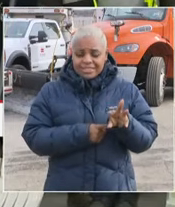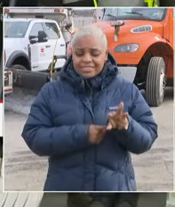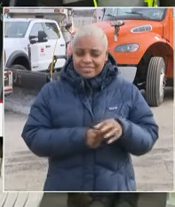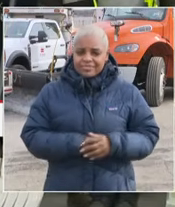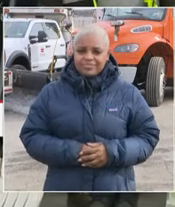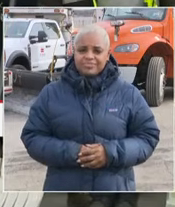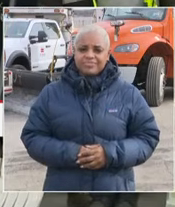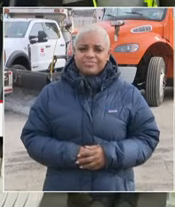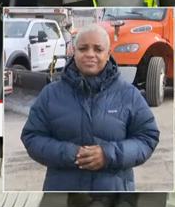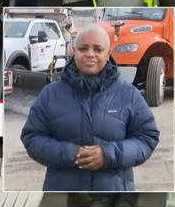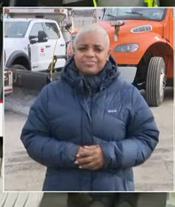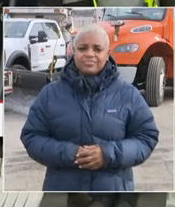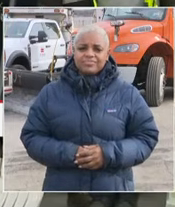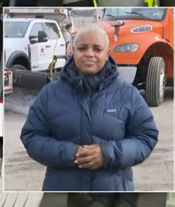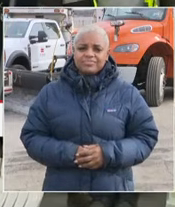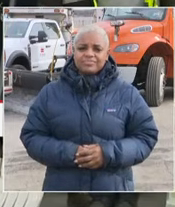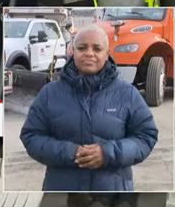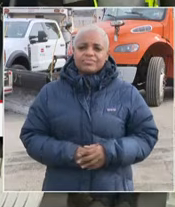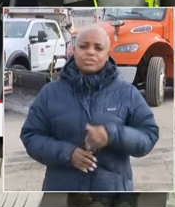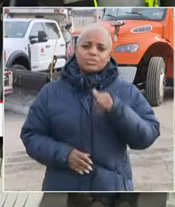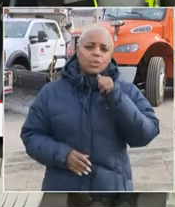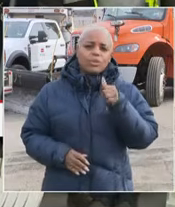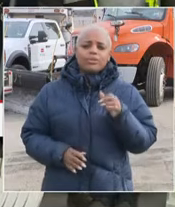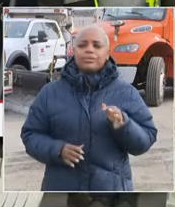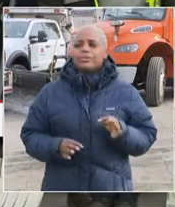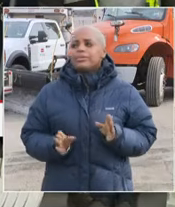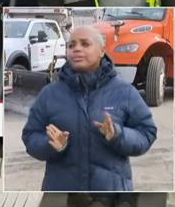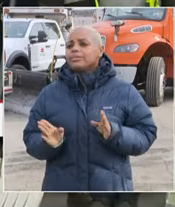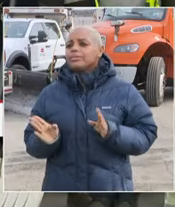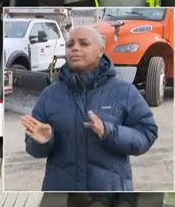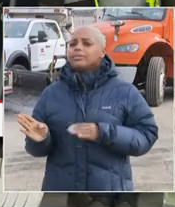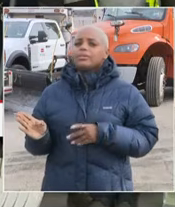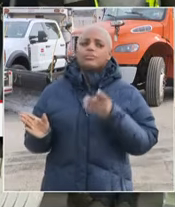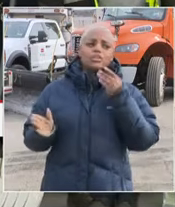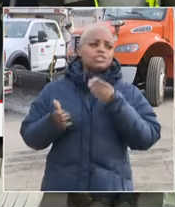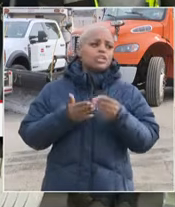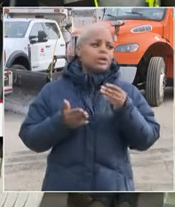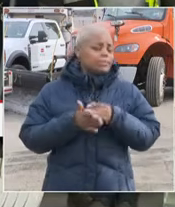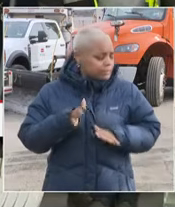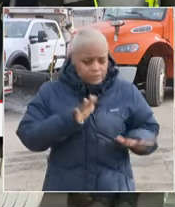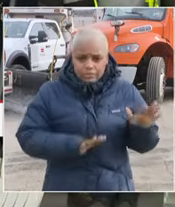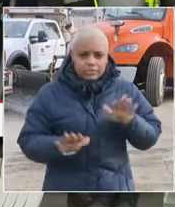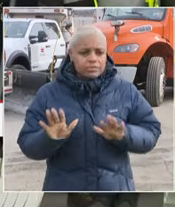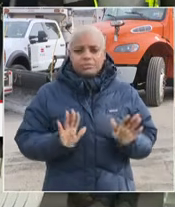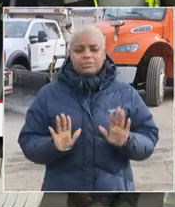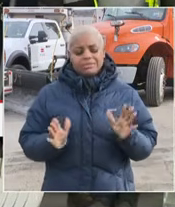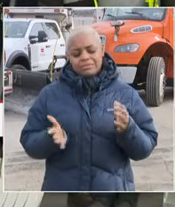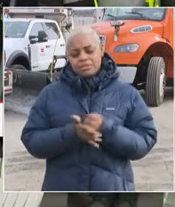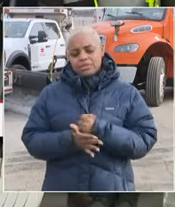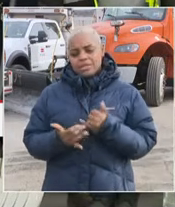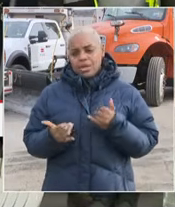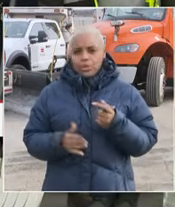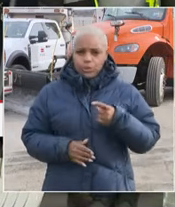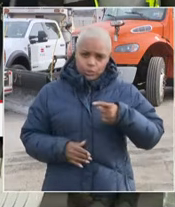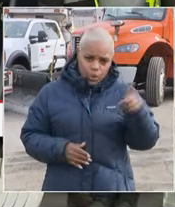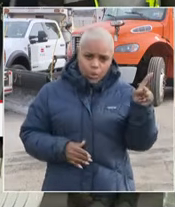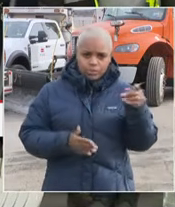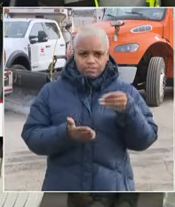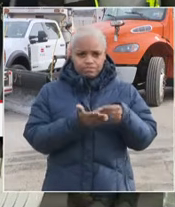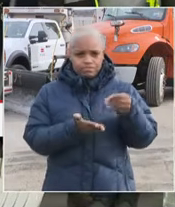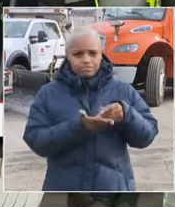get stocked up for groceries, and have a plan for your senior family members and senior